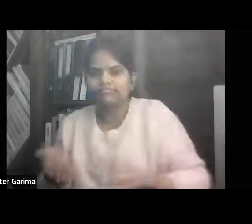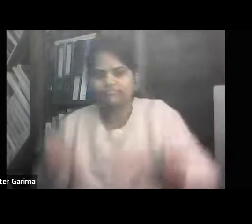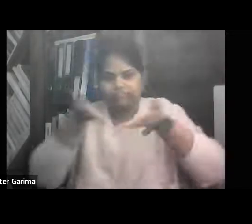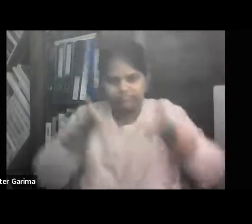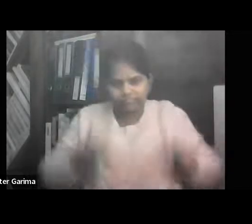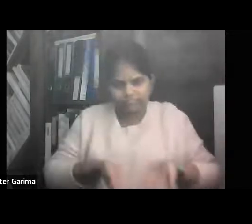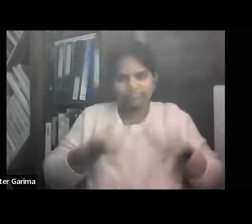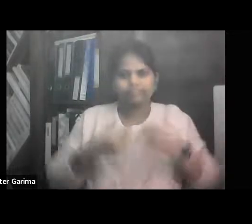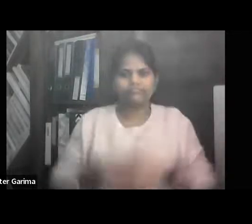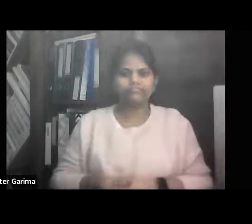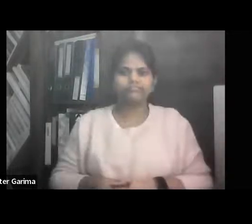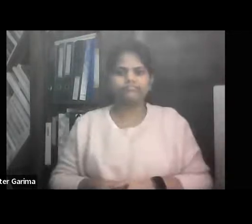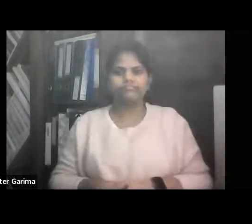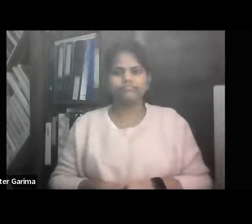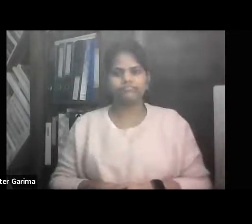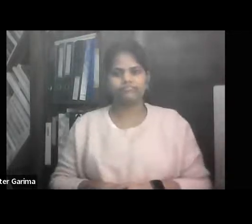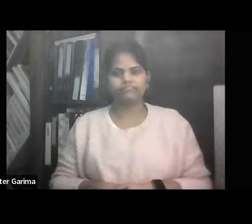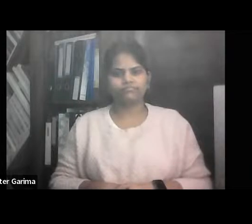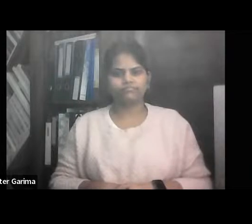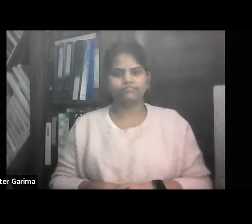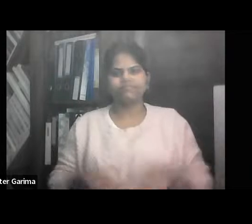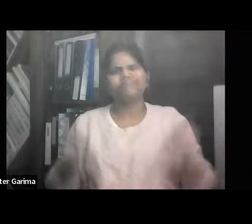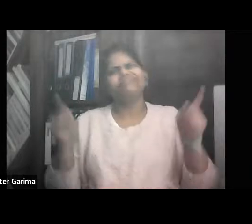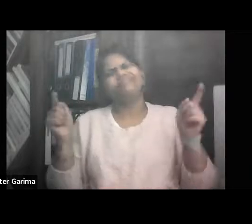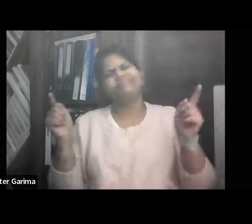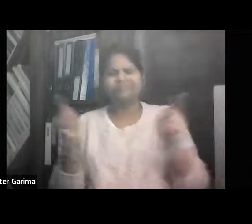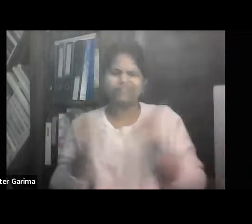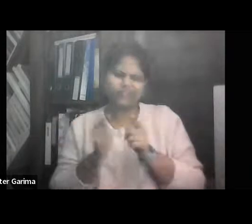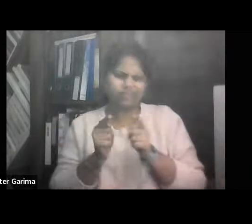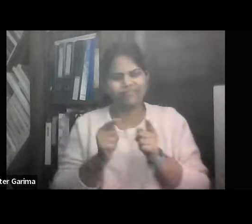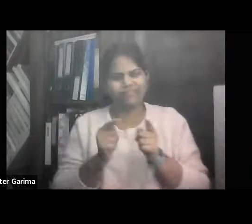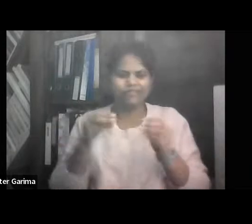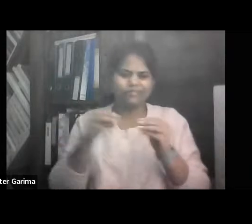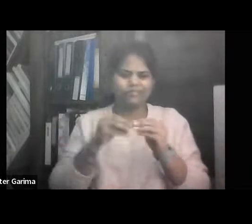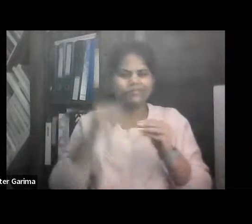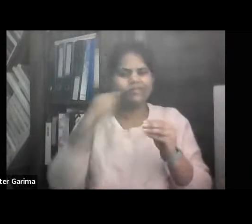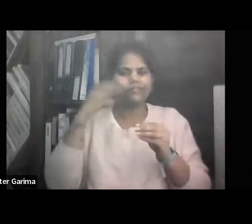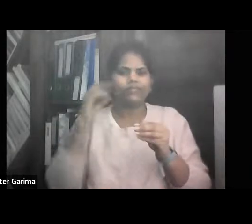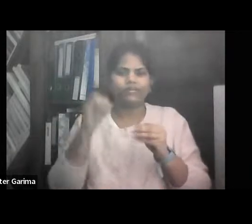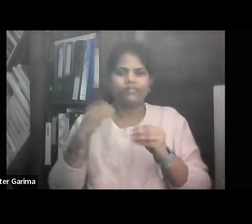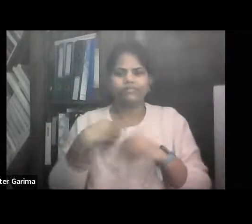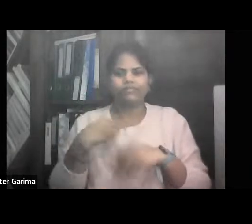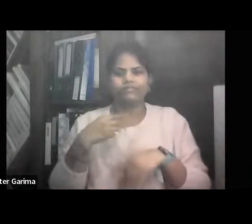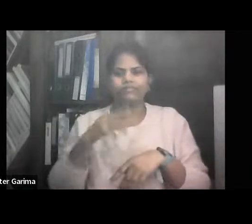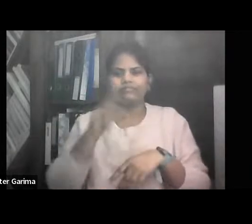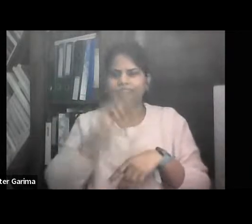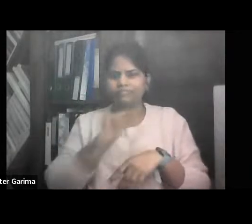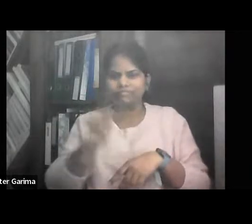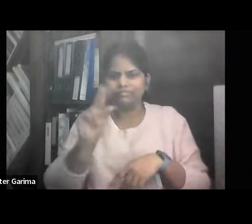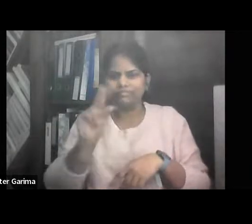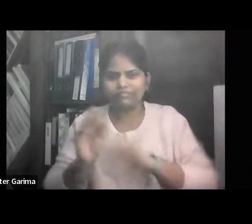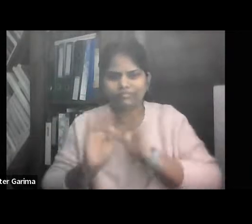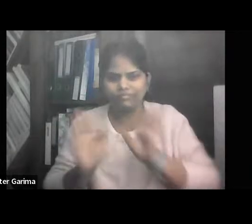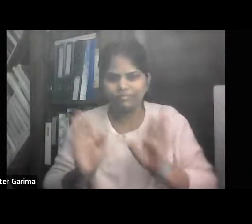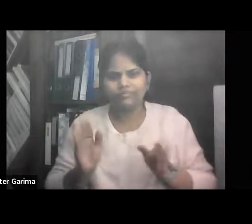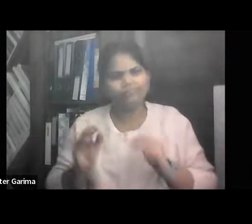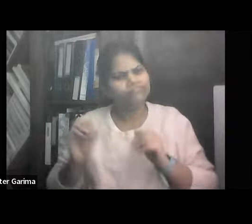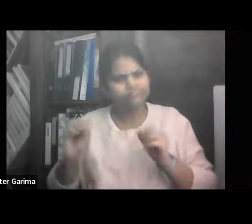short profile of mine, because I don't have enough time to speak more about myself. So can I go